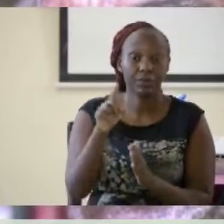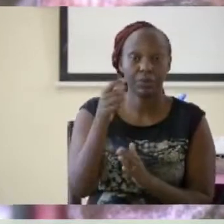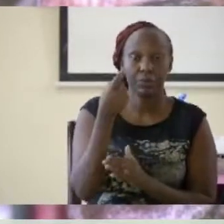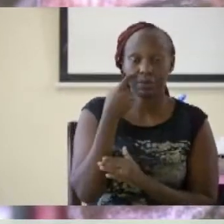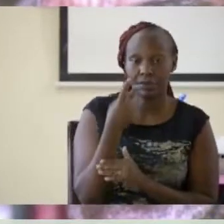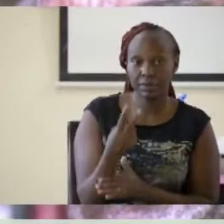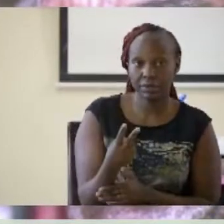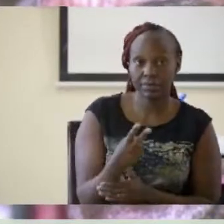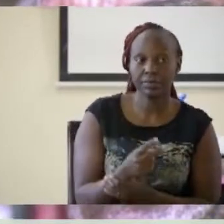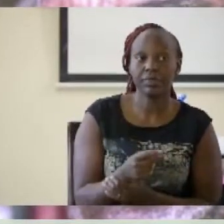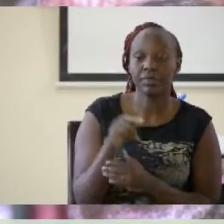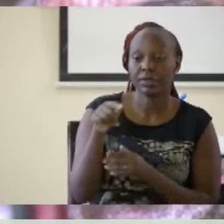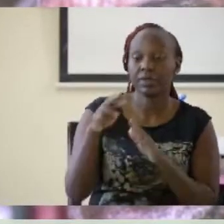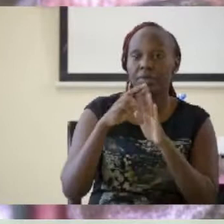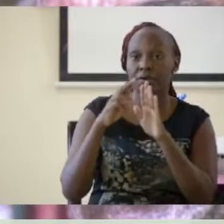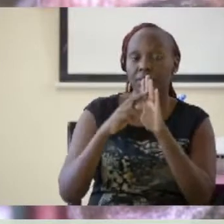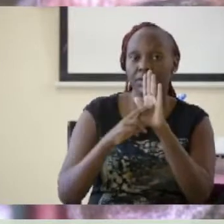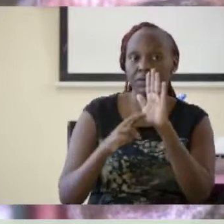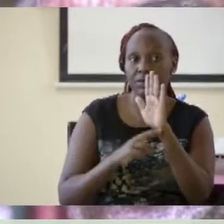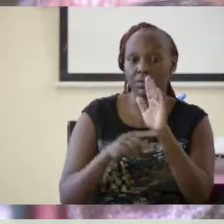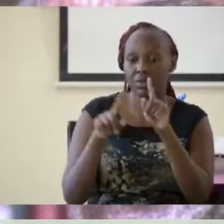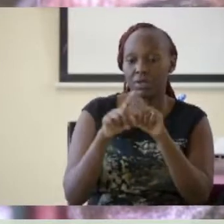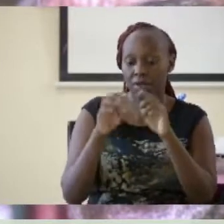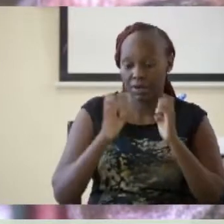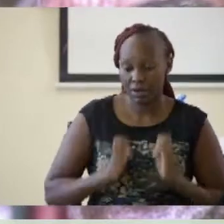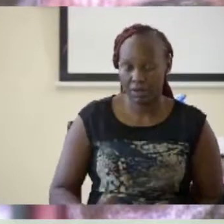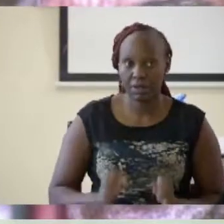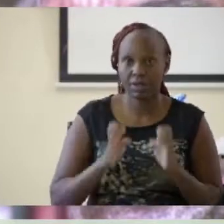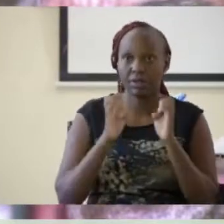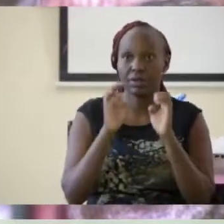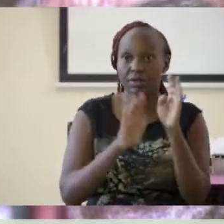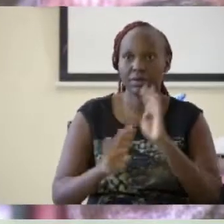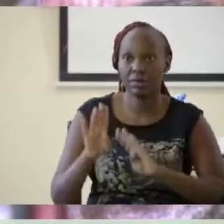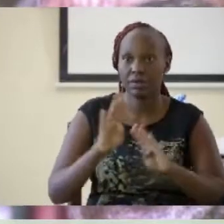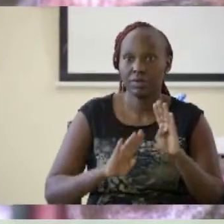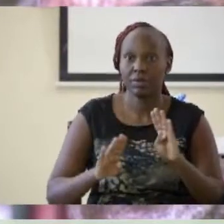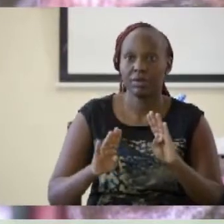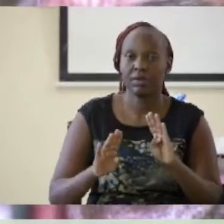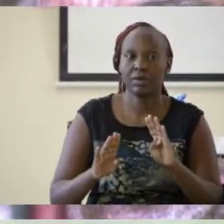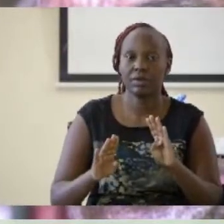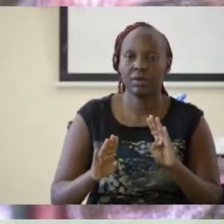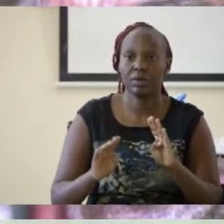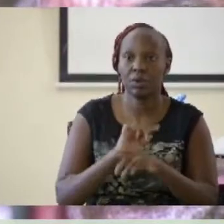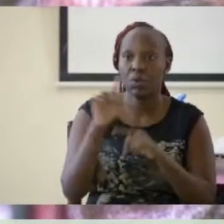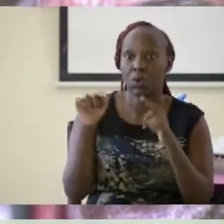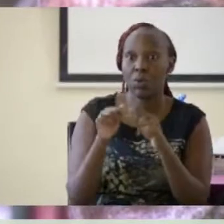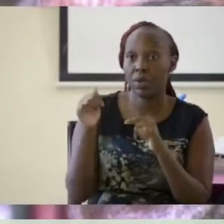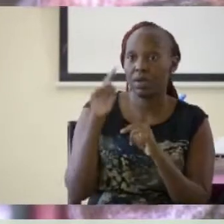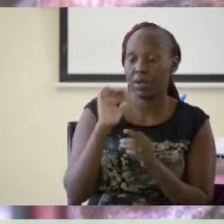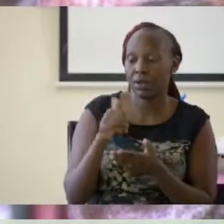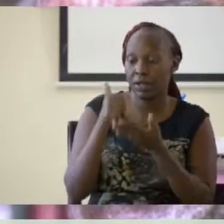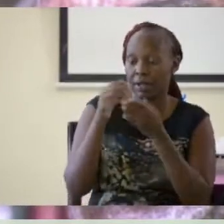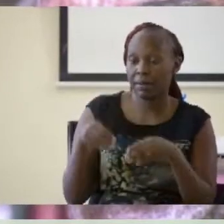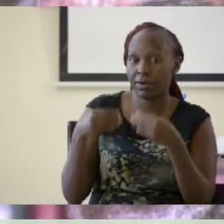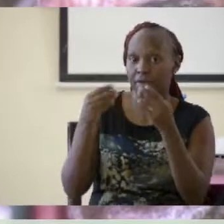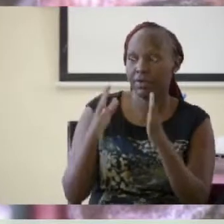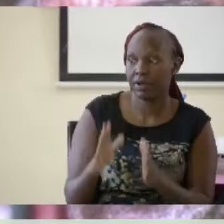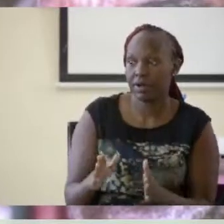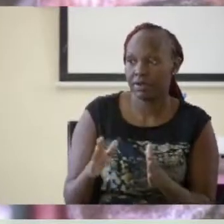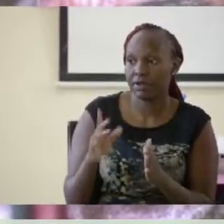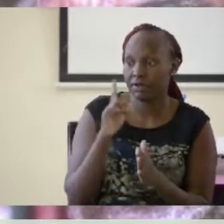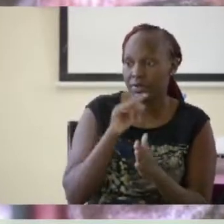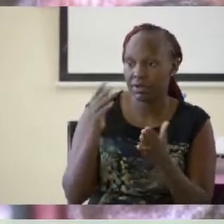this regulation and the code of conduct are coming when the legal aid providers have been in